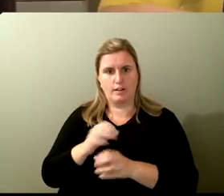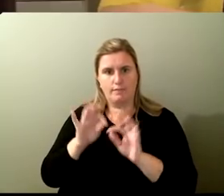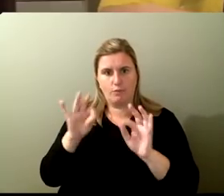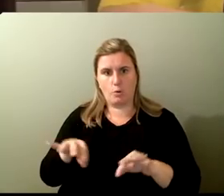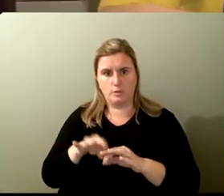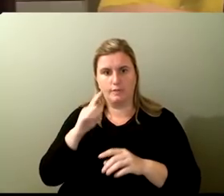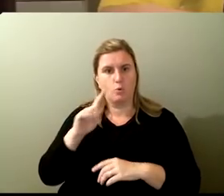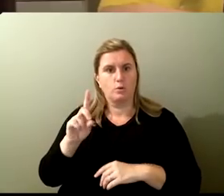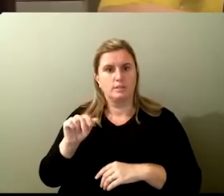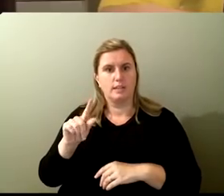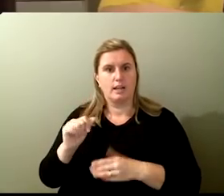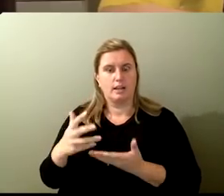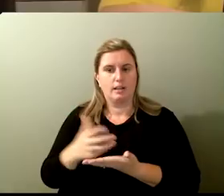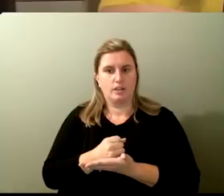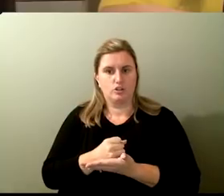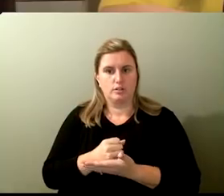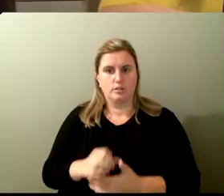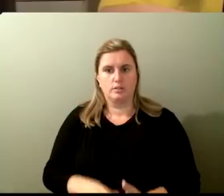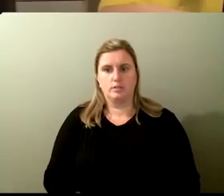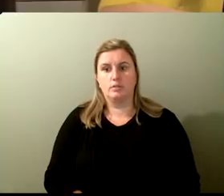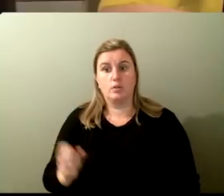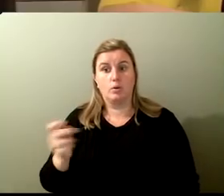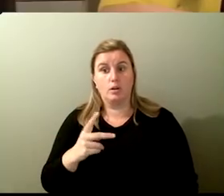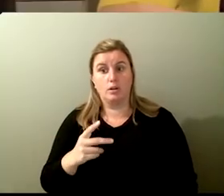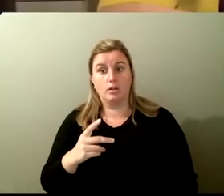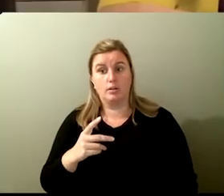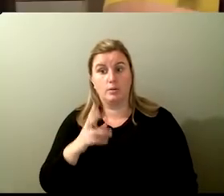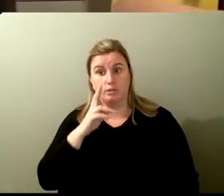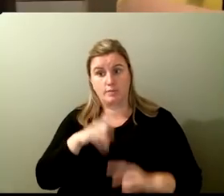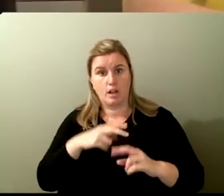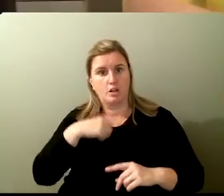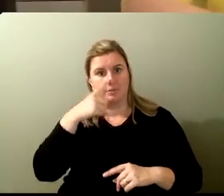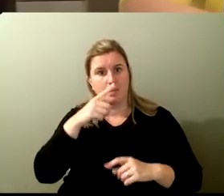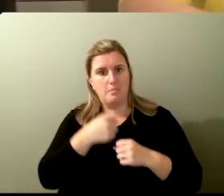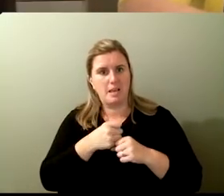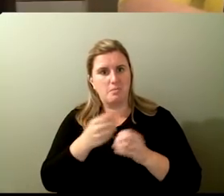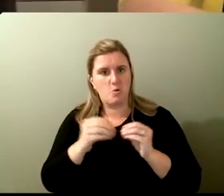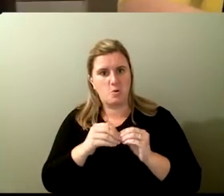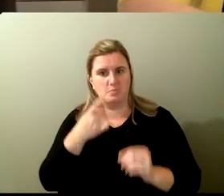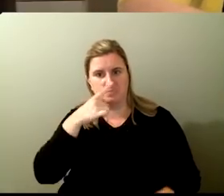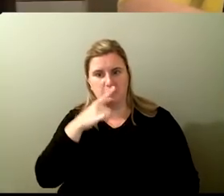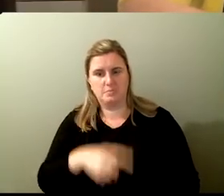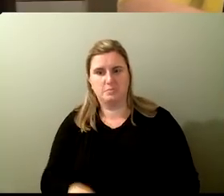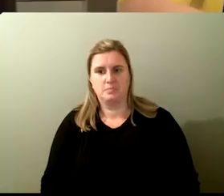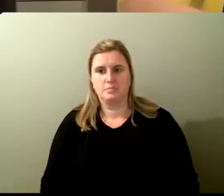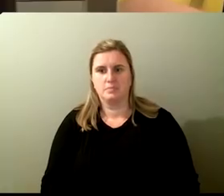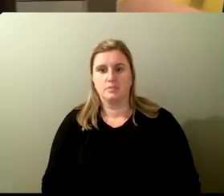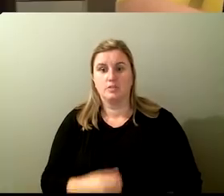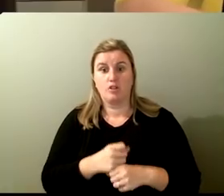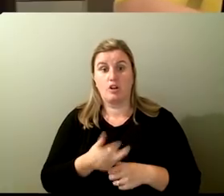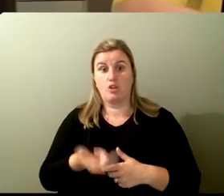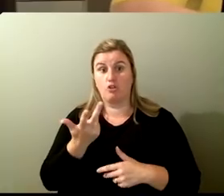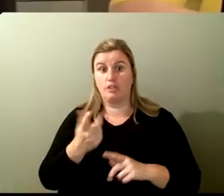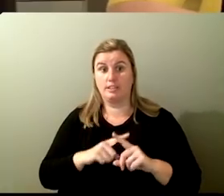data collection. Okay, that was fun, so I don't mind making some more. When you've created 3